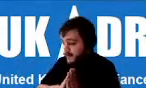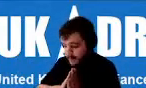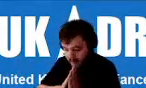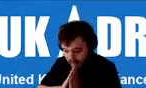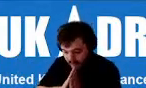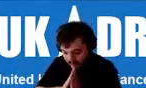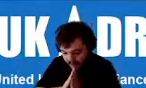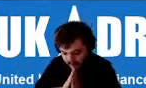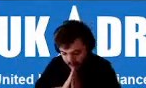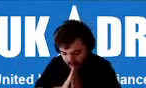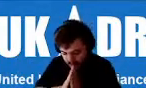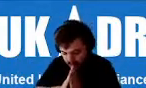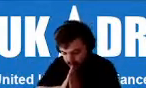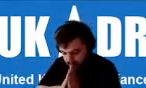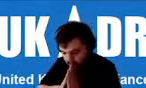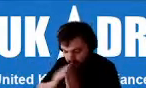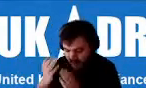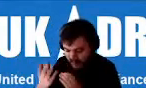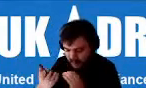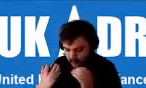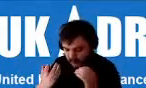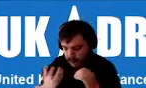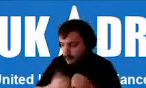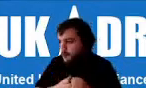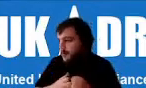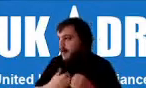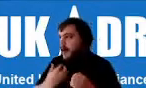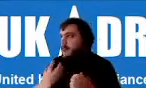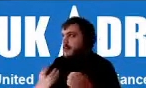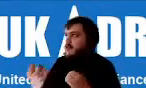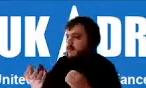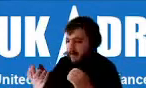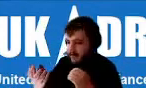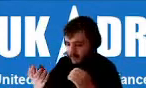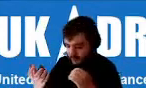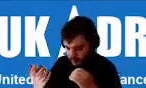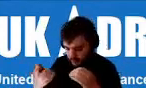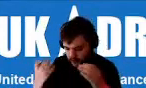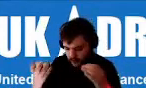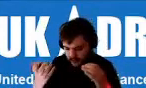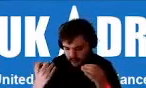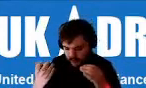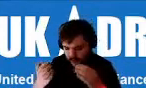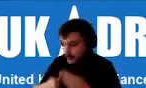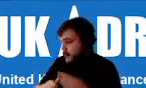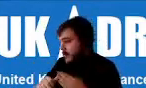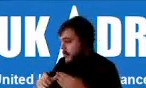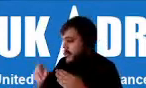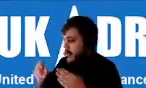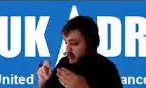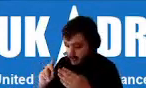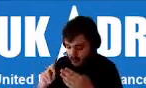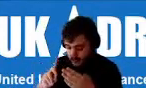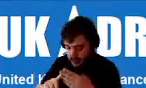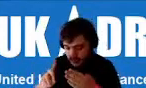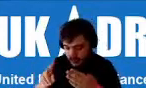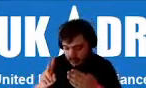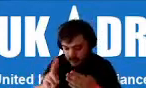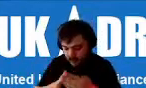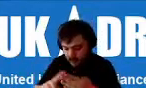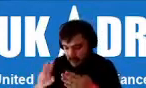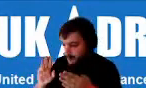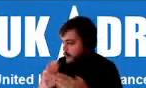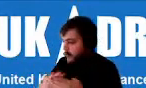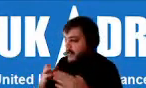in the middle of the pandemic. And, he deals very much with existential risks, to humanity. Climate change,